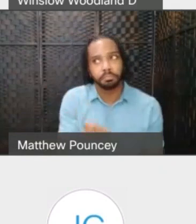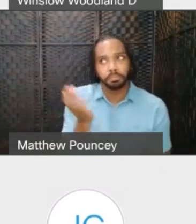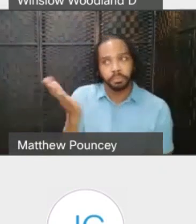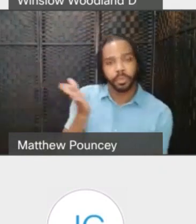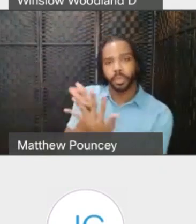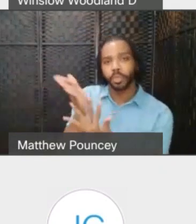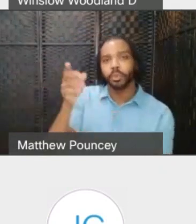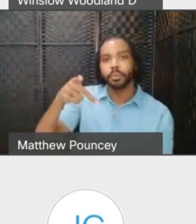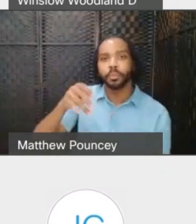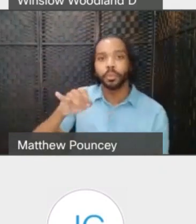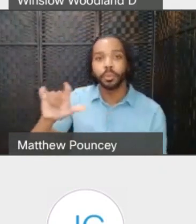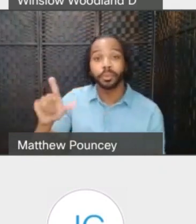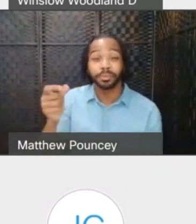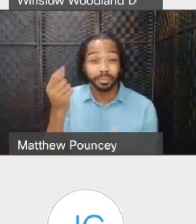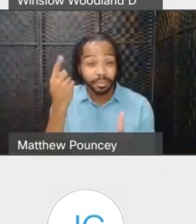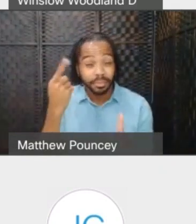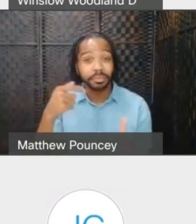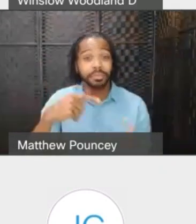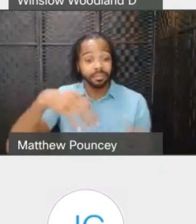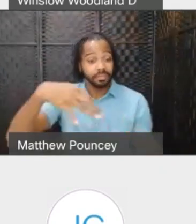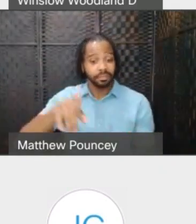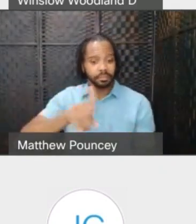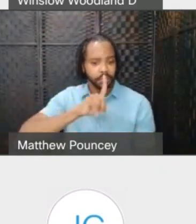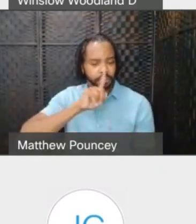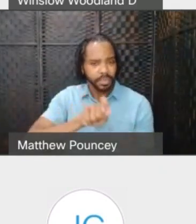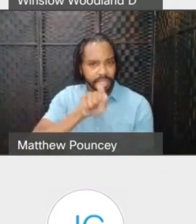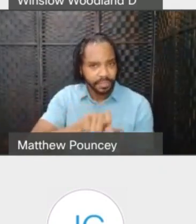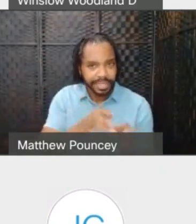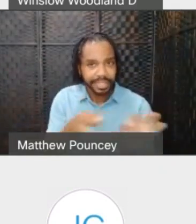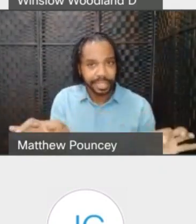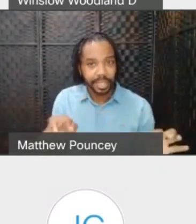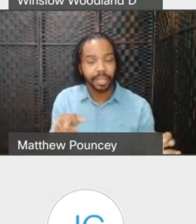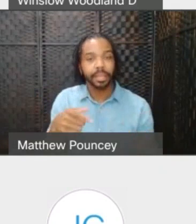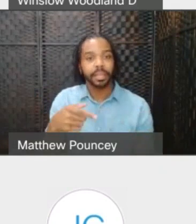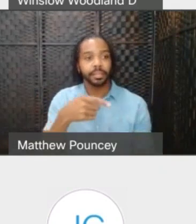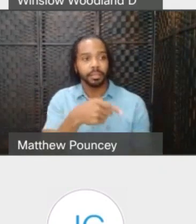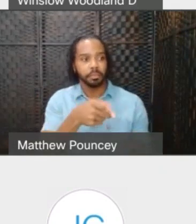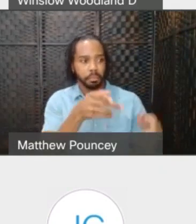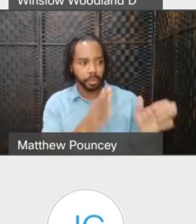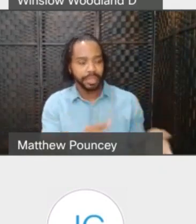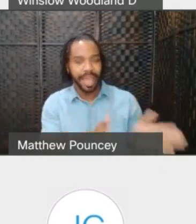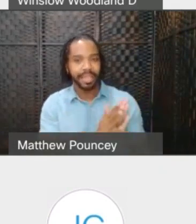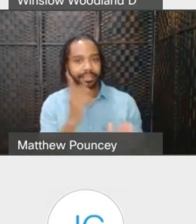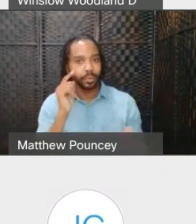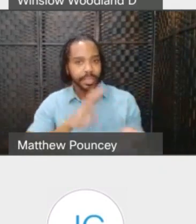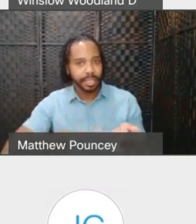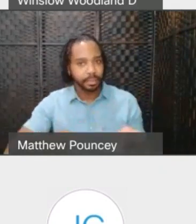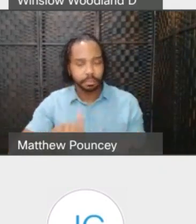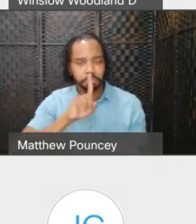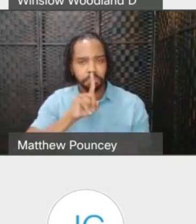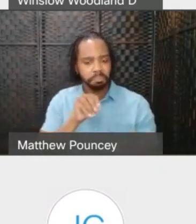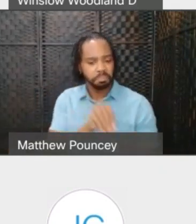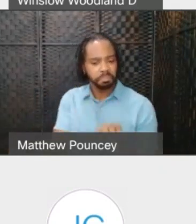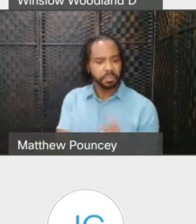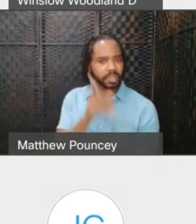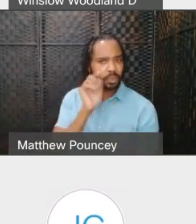portal. It does not specifically say that one has asked for an exemption to be